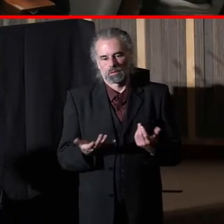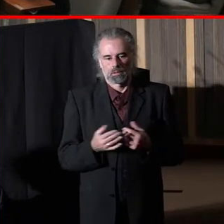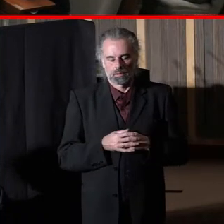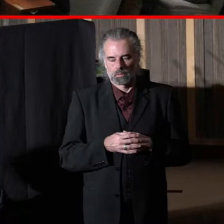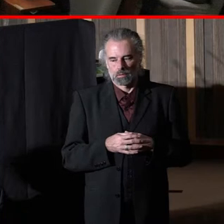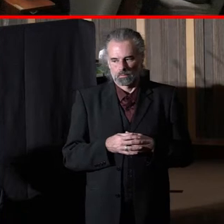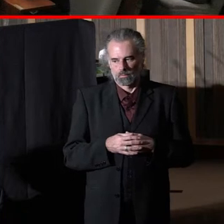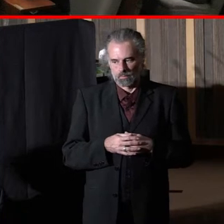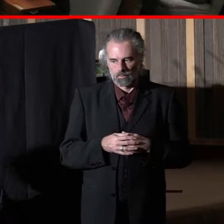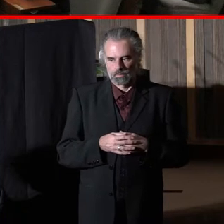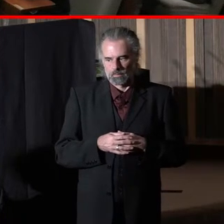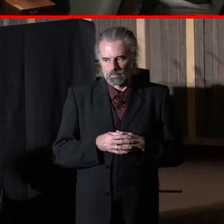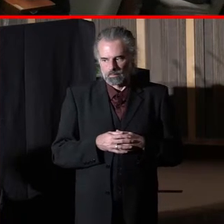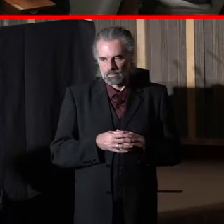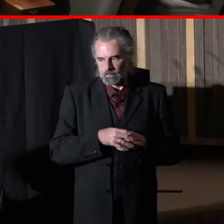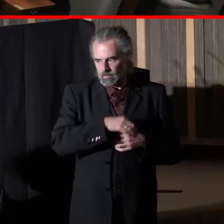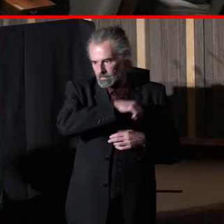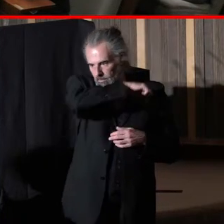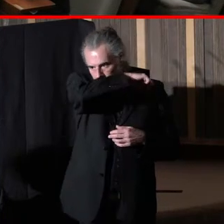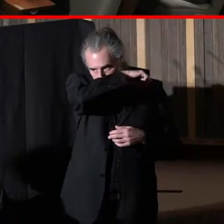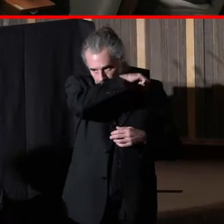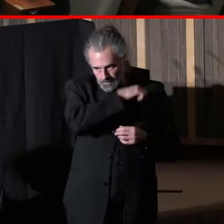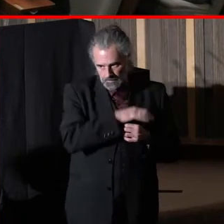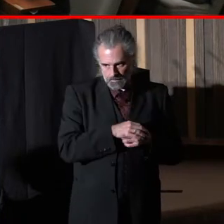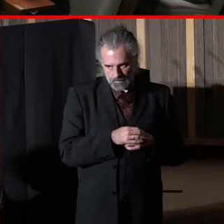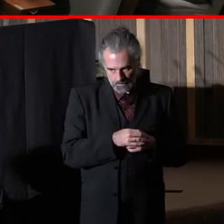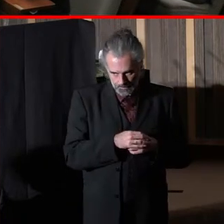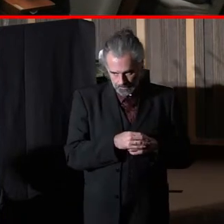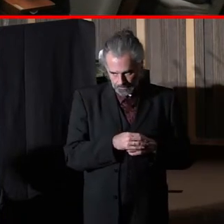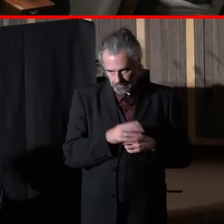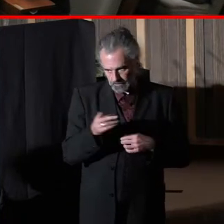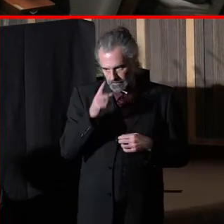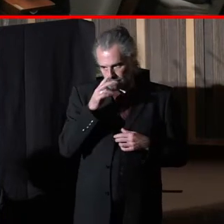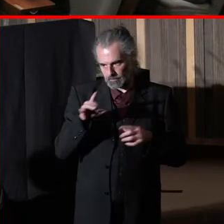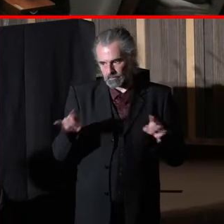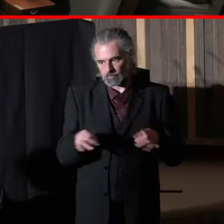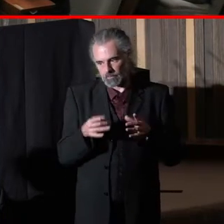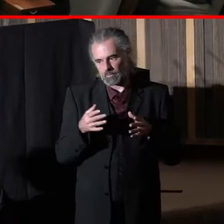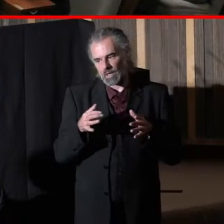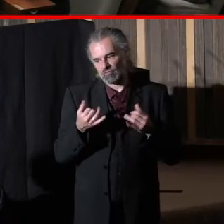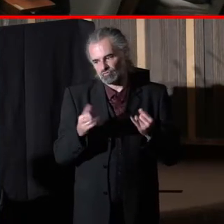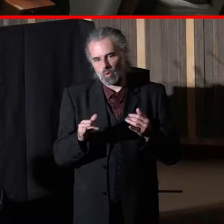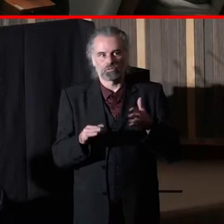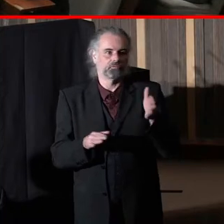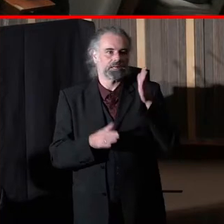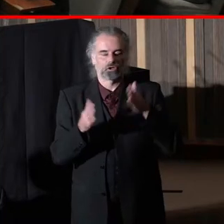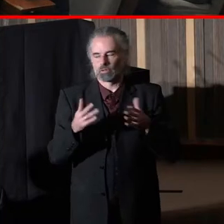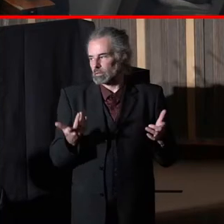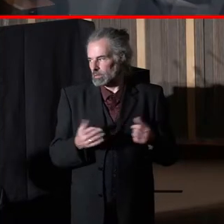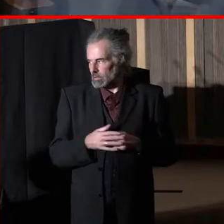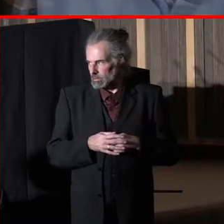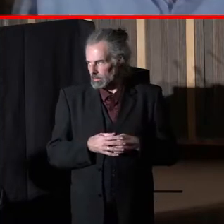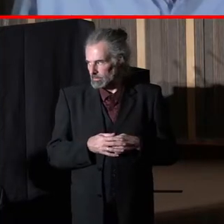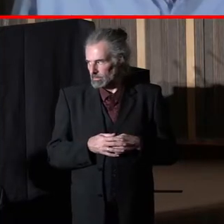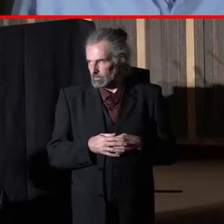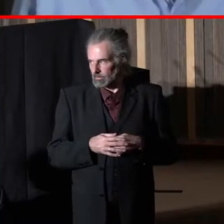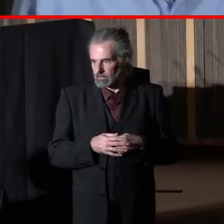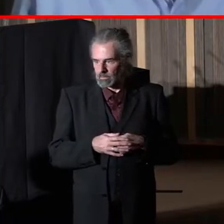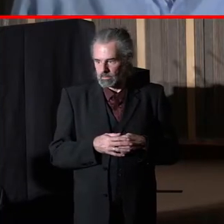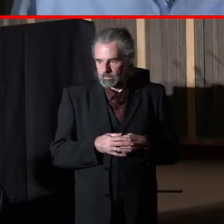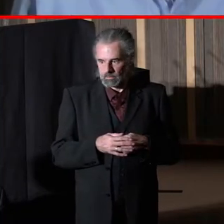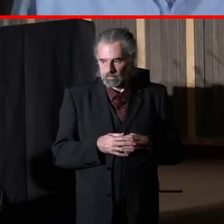could send people's views in the wrong direction. It was a